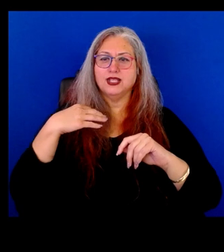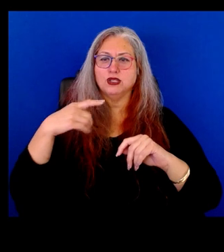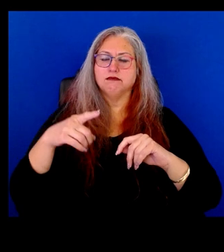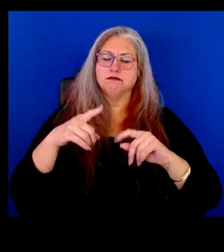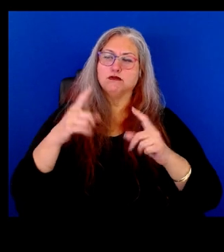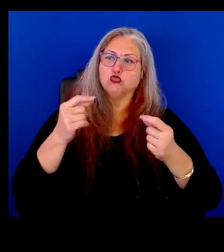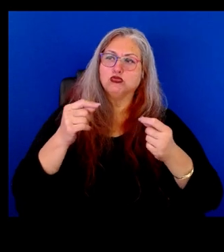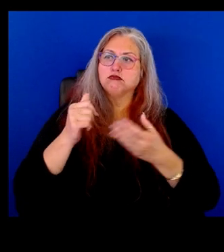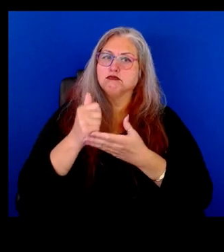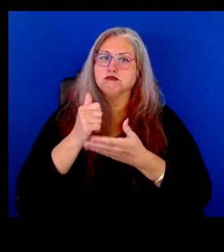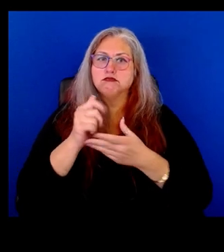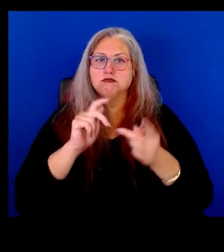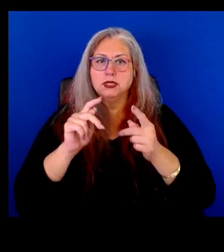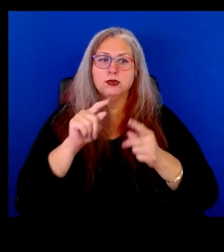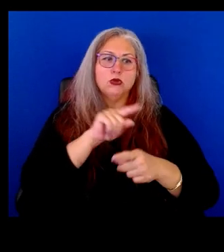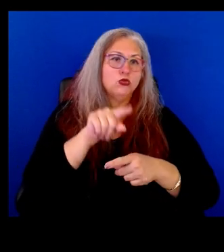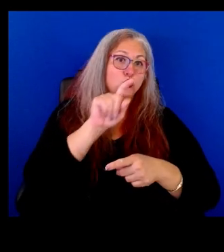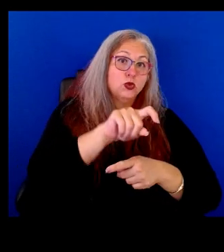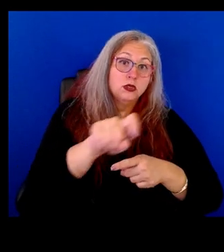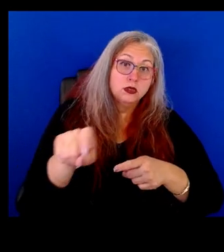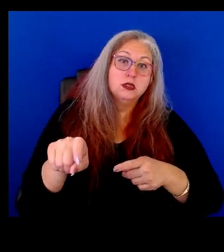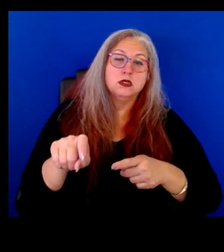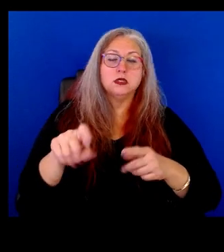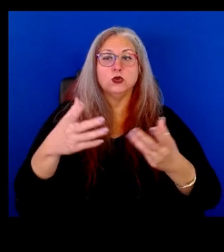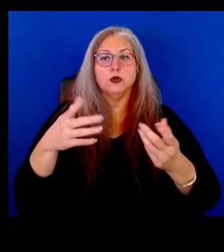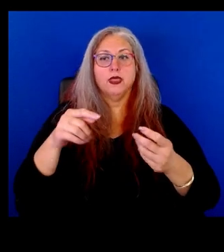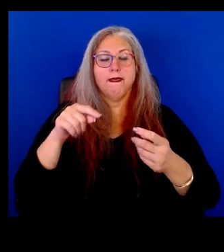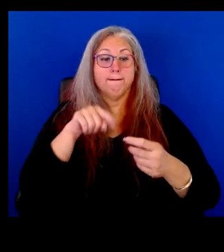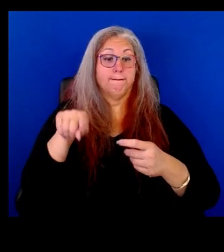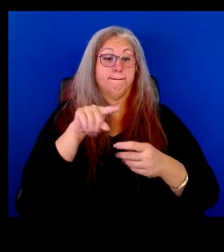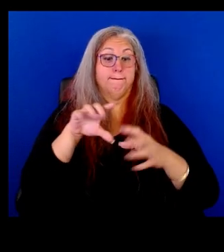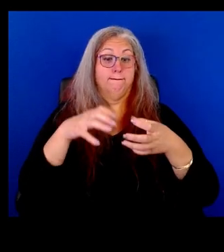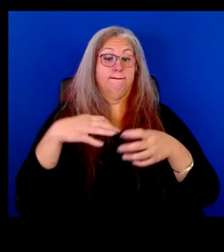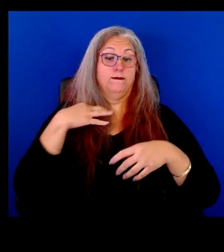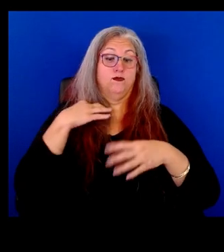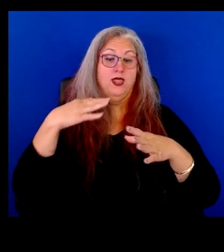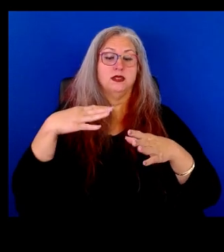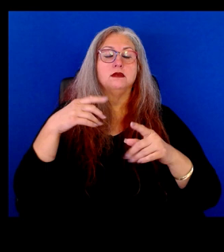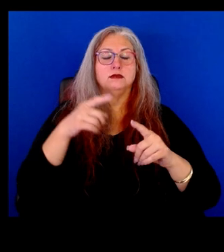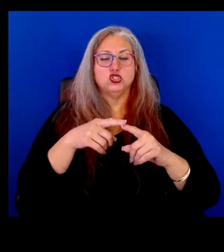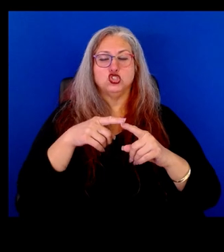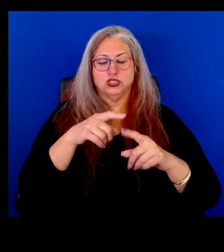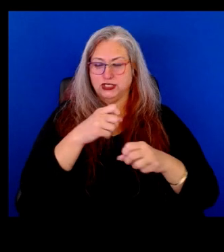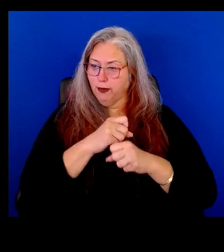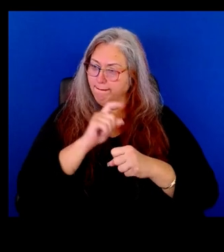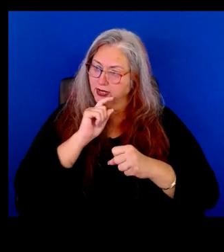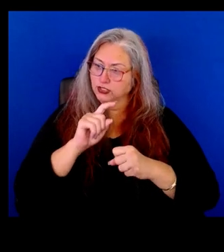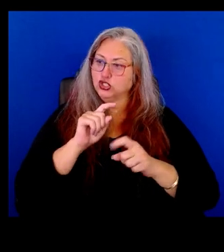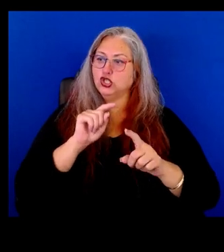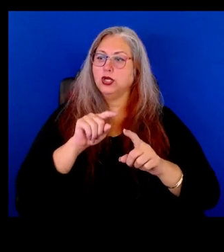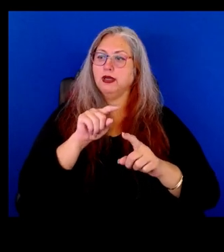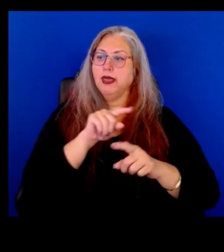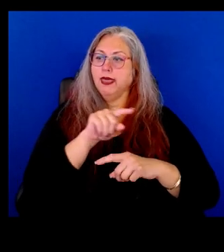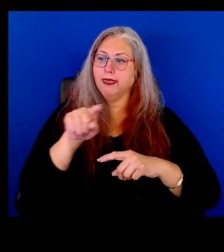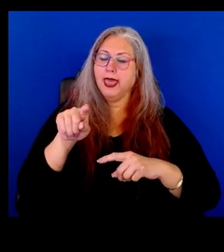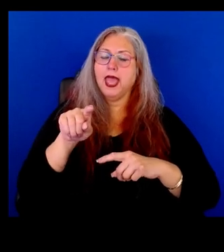who would assist people in need, these volunteers, Leila made sure that